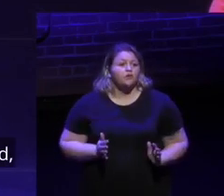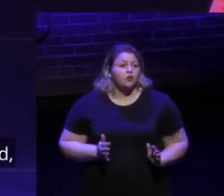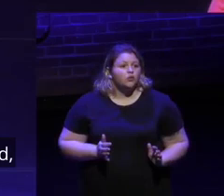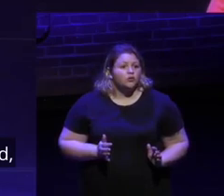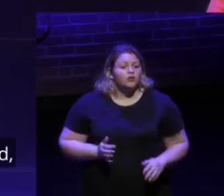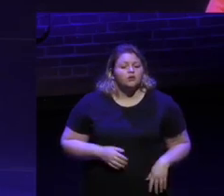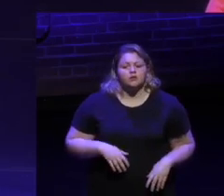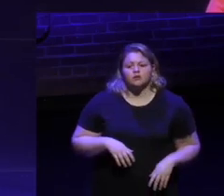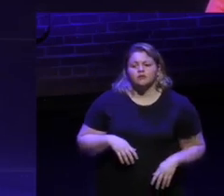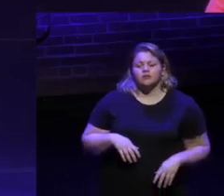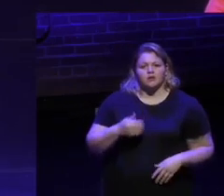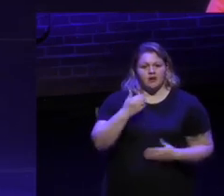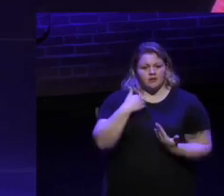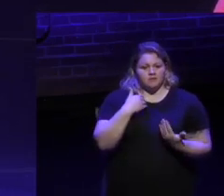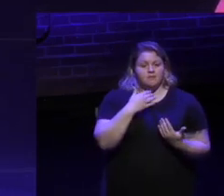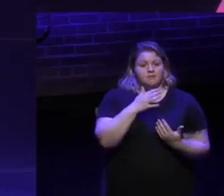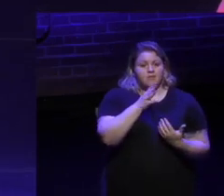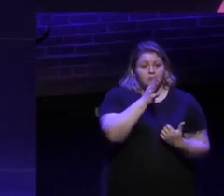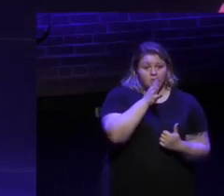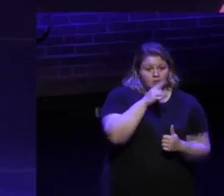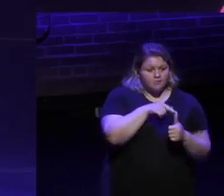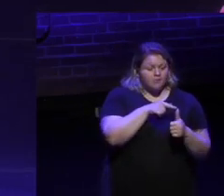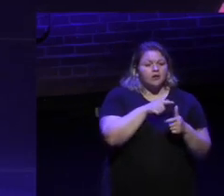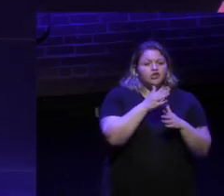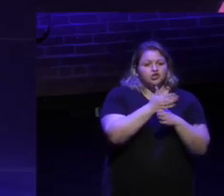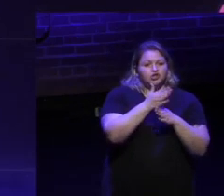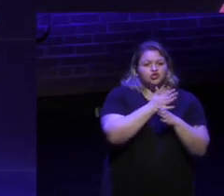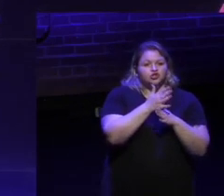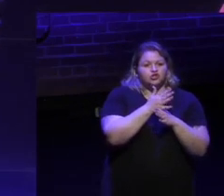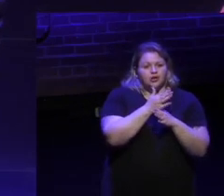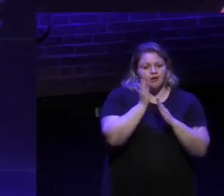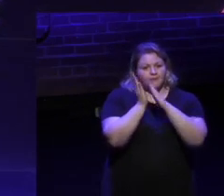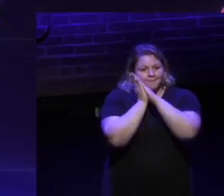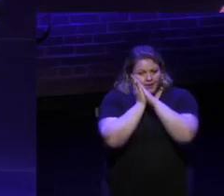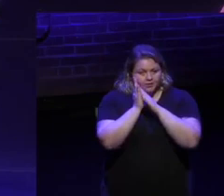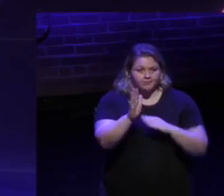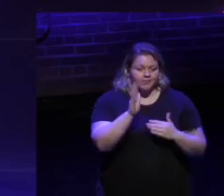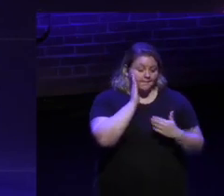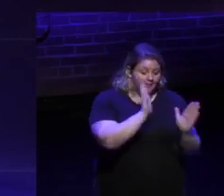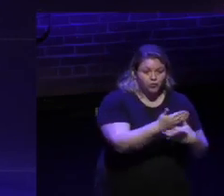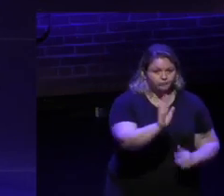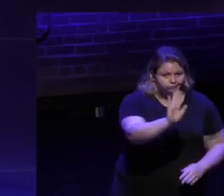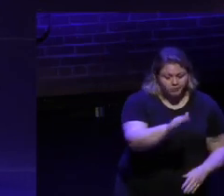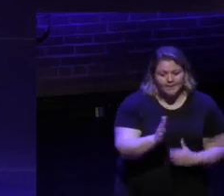bedroom, but a bed with her grandmother until she was in her mid-20s. Speaking of plays and performances, you know that, play,